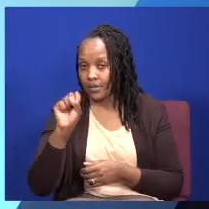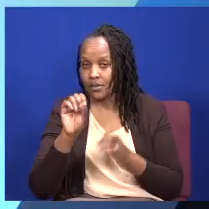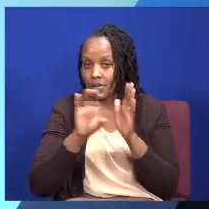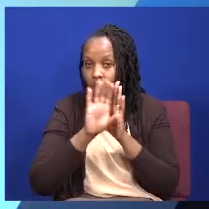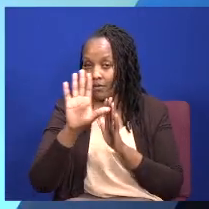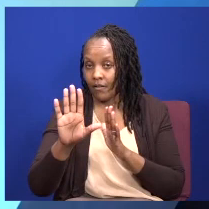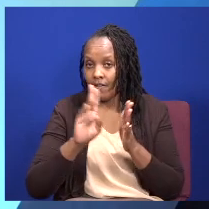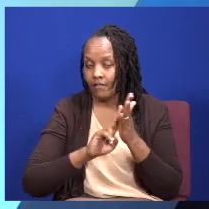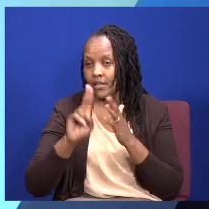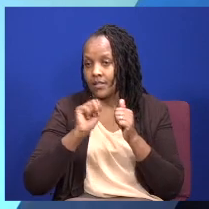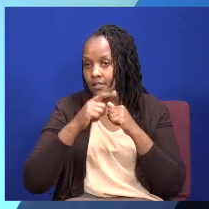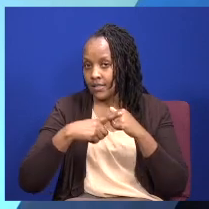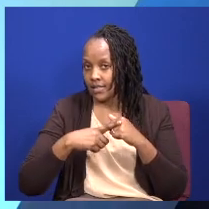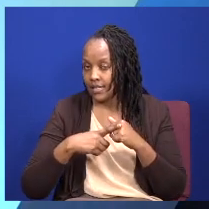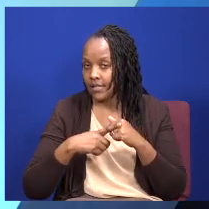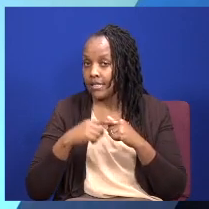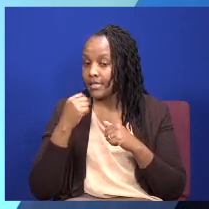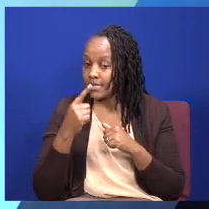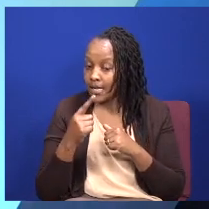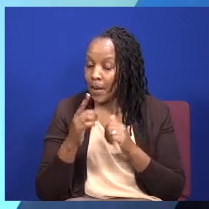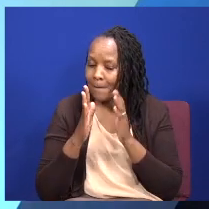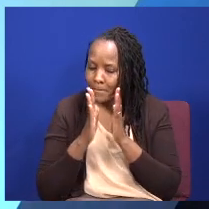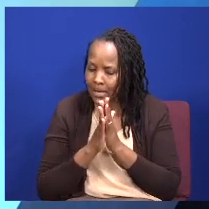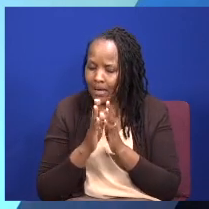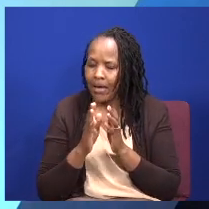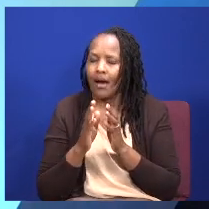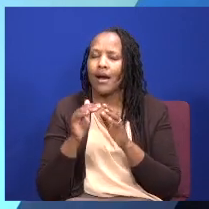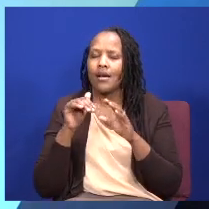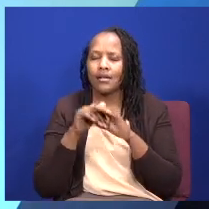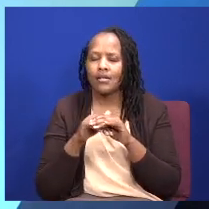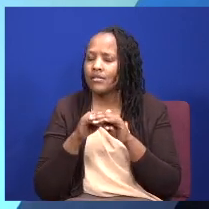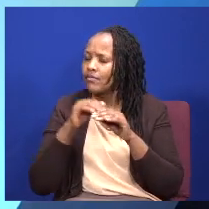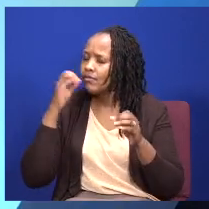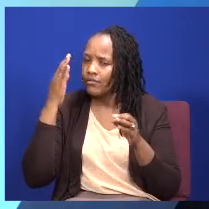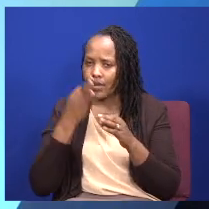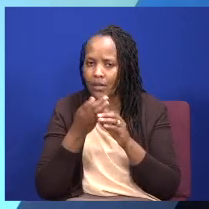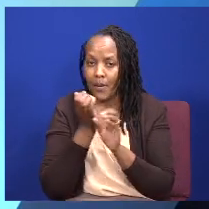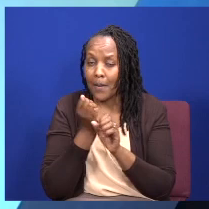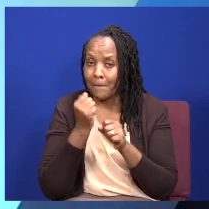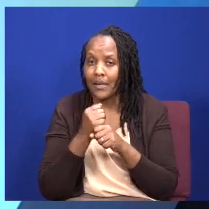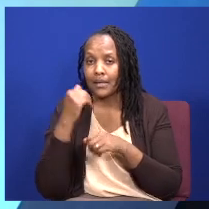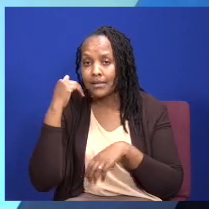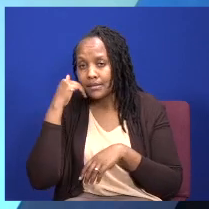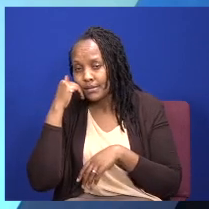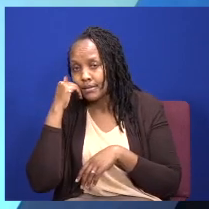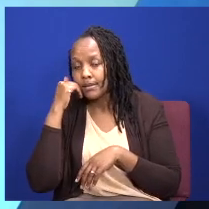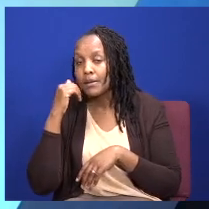about prayer. And it says, prayer offered in faith will make a sick person well. So that's, we see